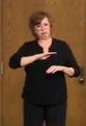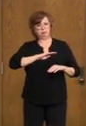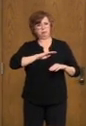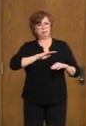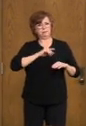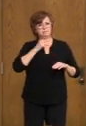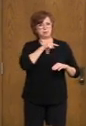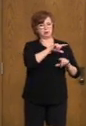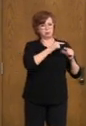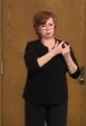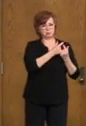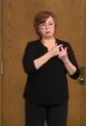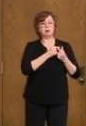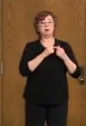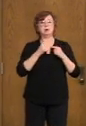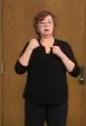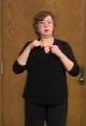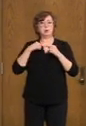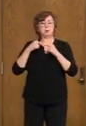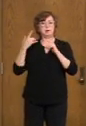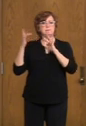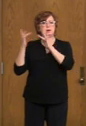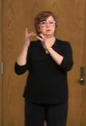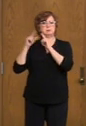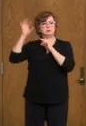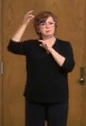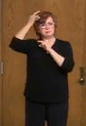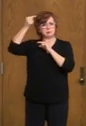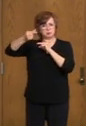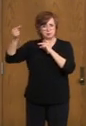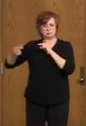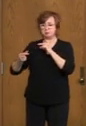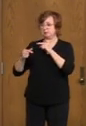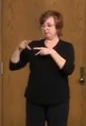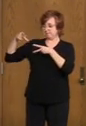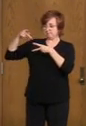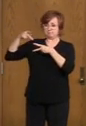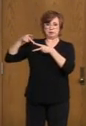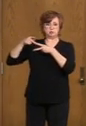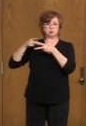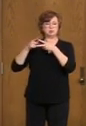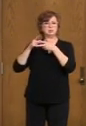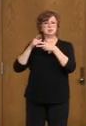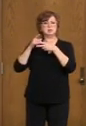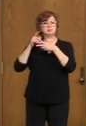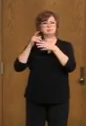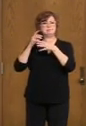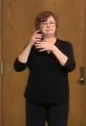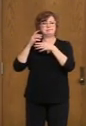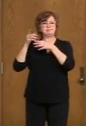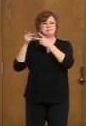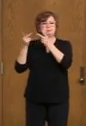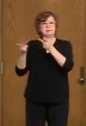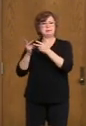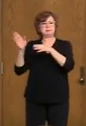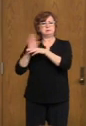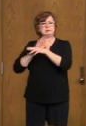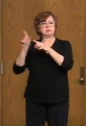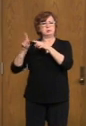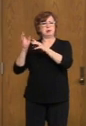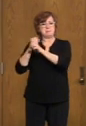know through contact with the federal government that once the Pfizer plant is back online, we'll be producing numbers and increasing